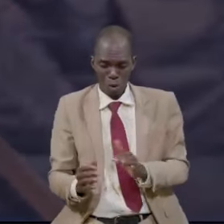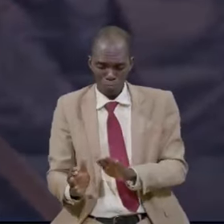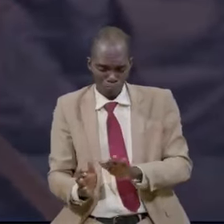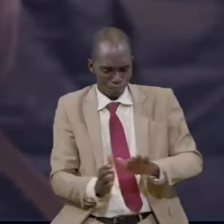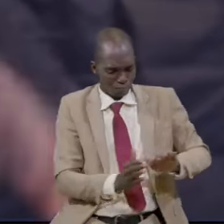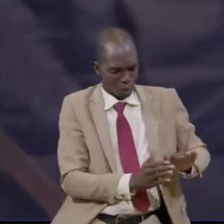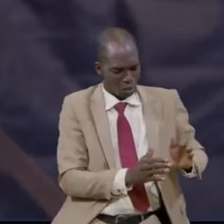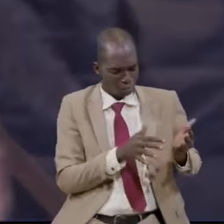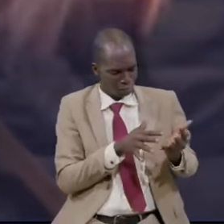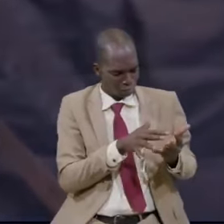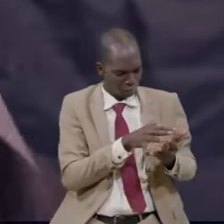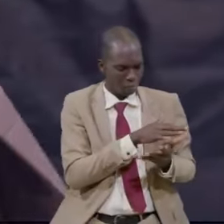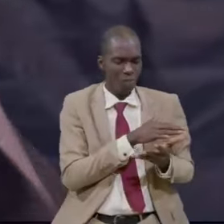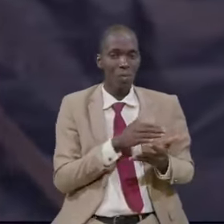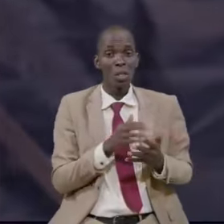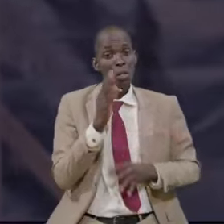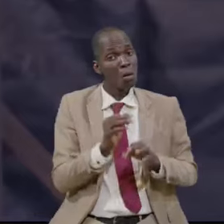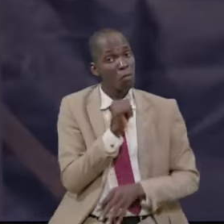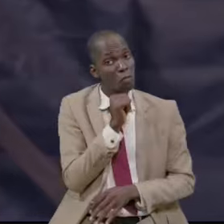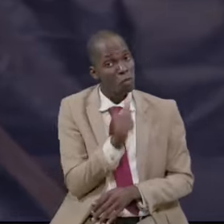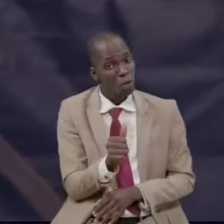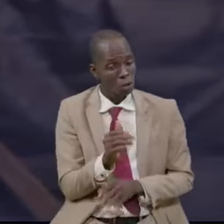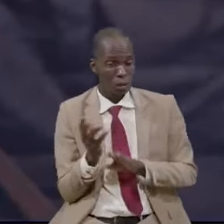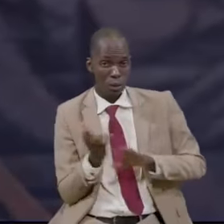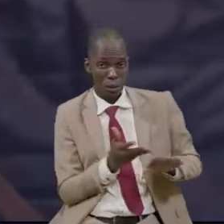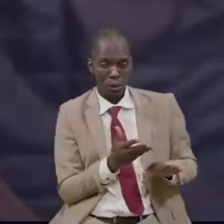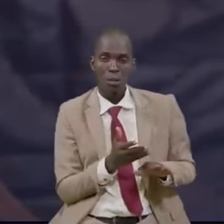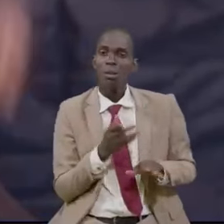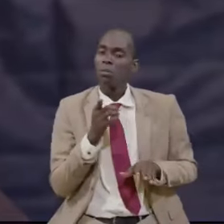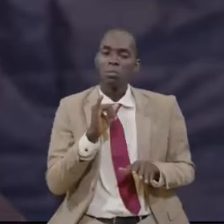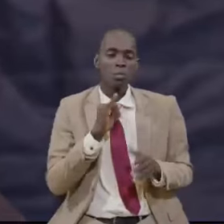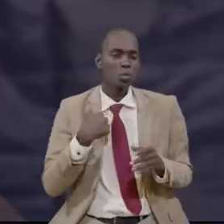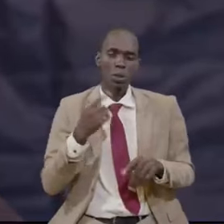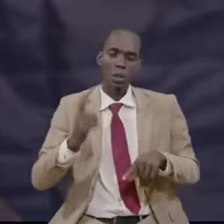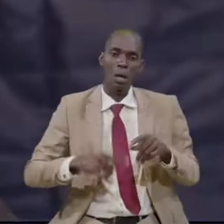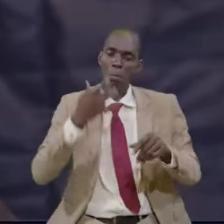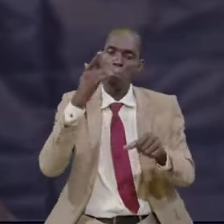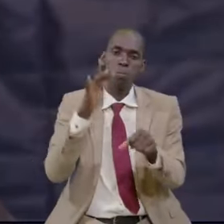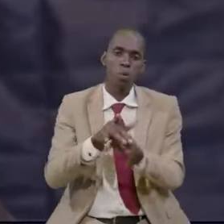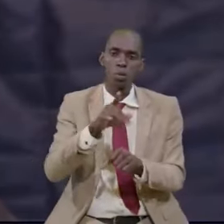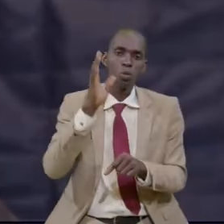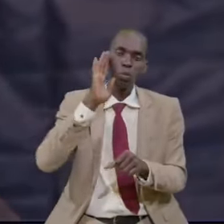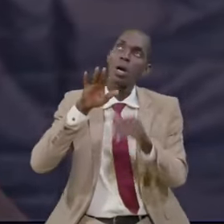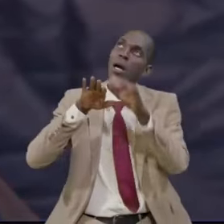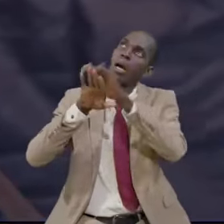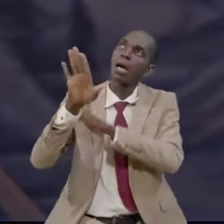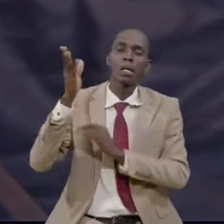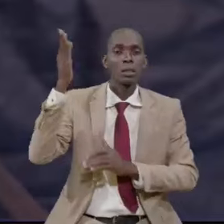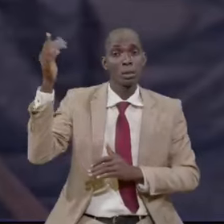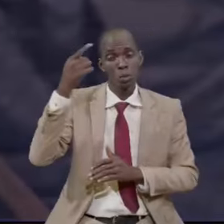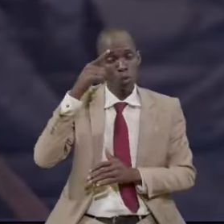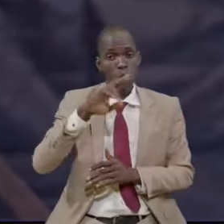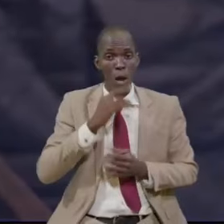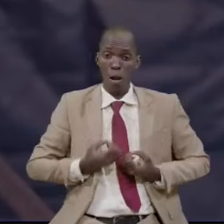no guarantee you will get to that place you are excited to get to. It's saying, wherefore,